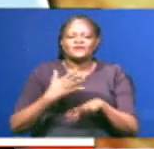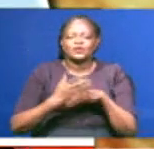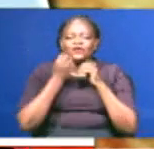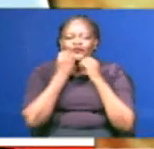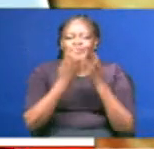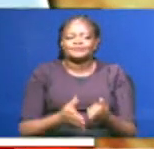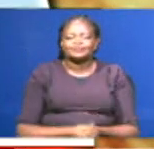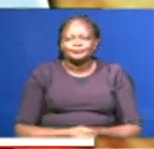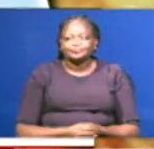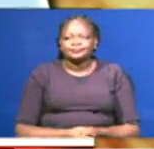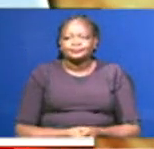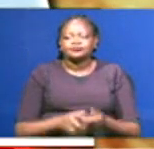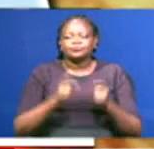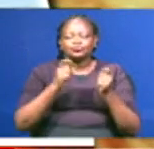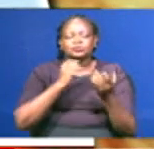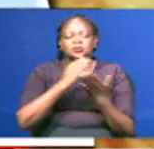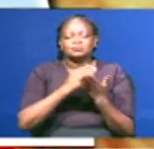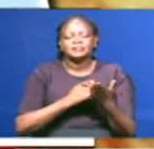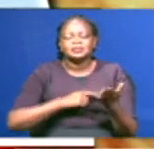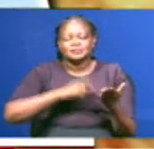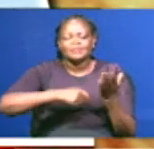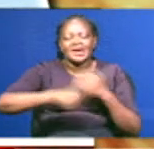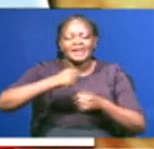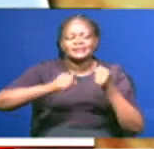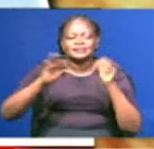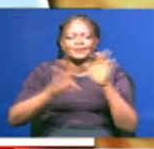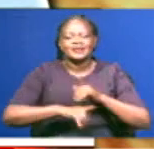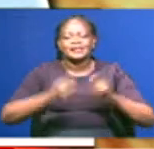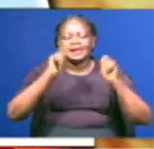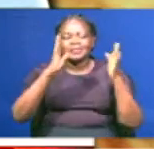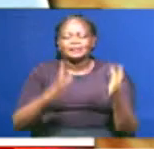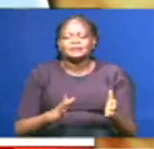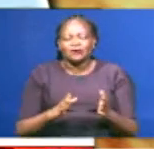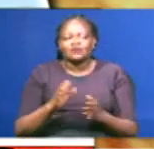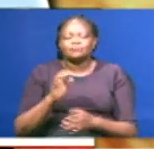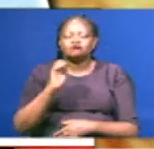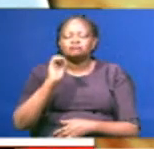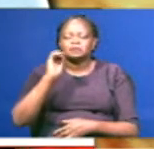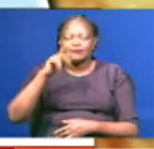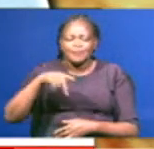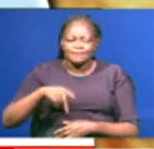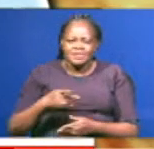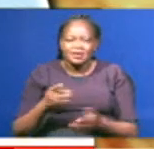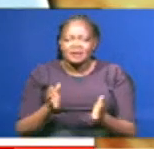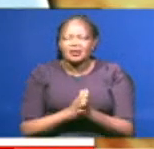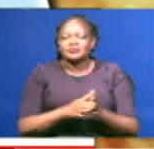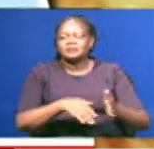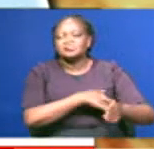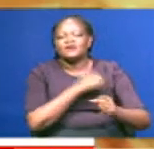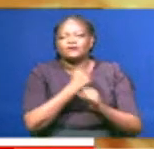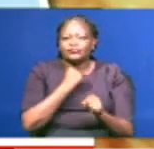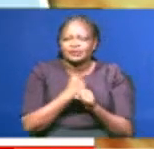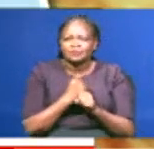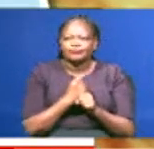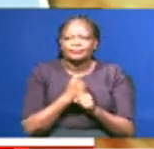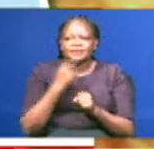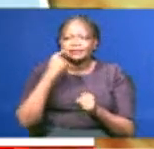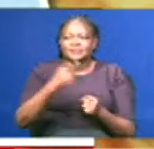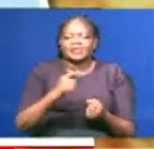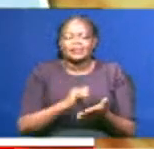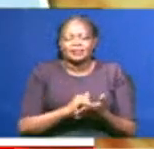press statement signed by the Acting Deputy Director of Public Prosecutions and Chief of Staff Lillian Oboo, the Director of